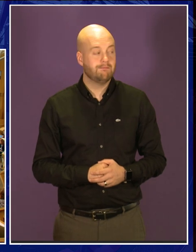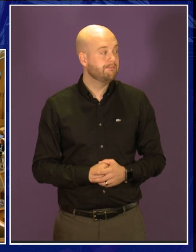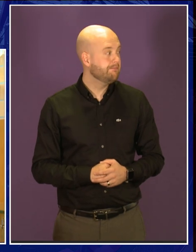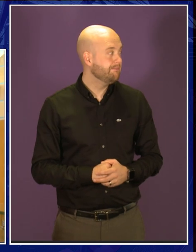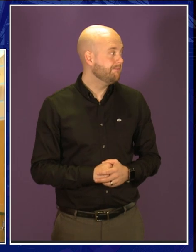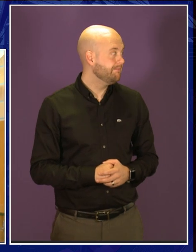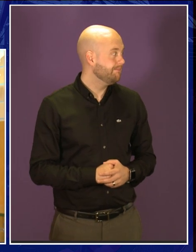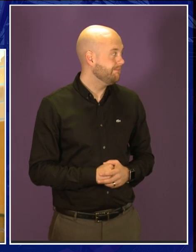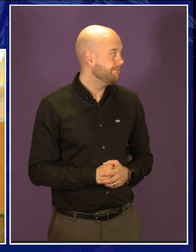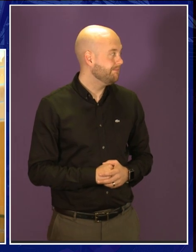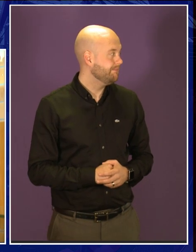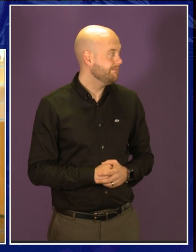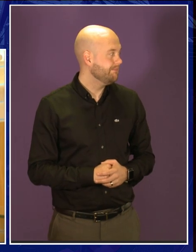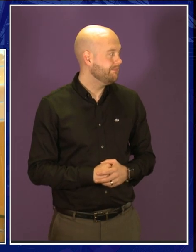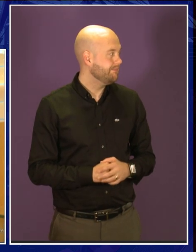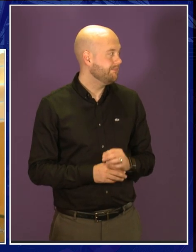Thank you.